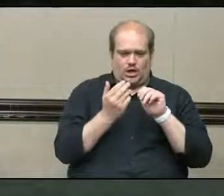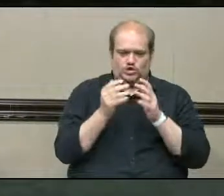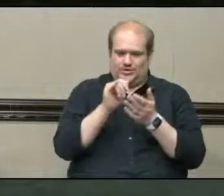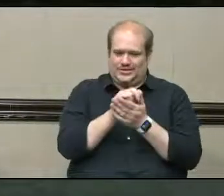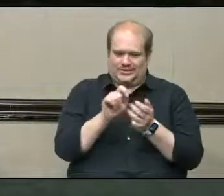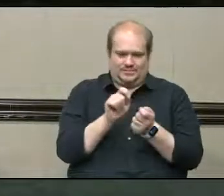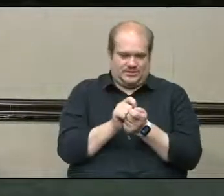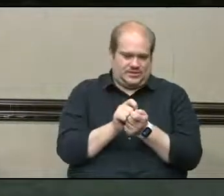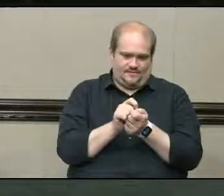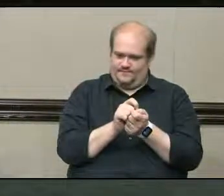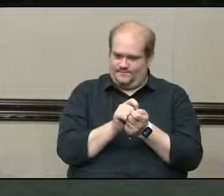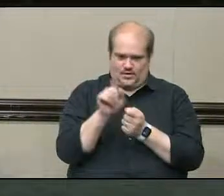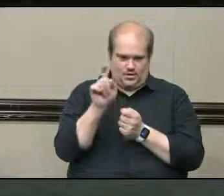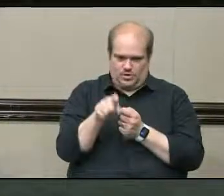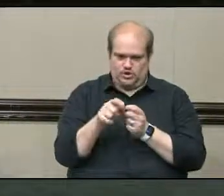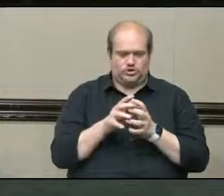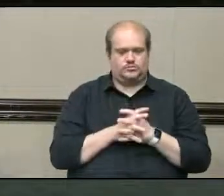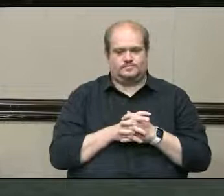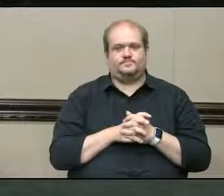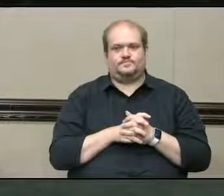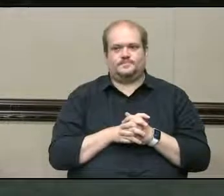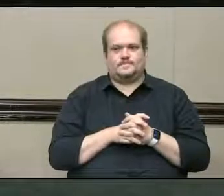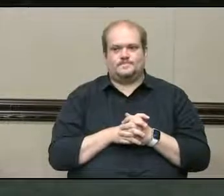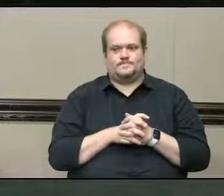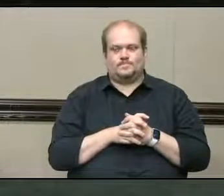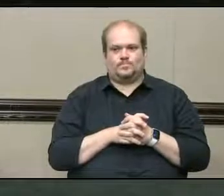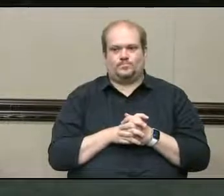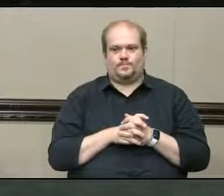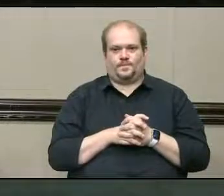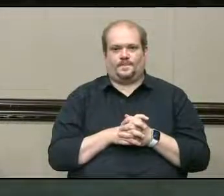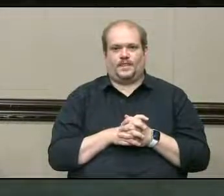that specific question.